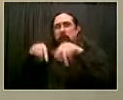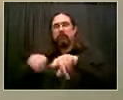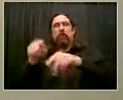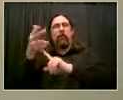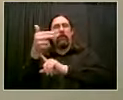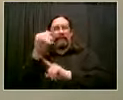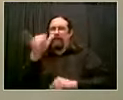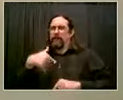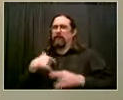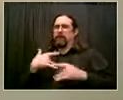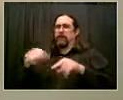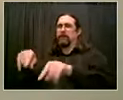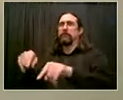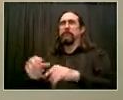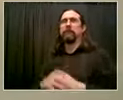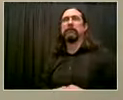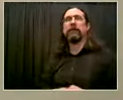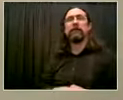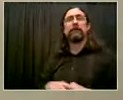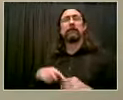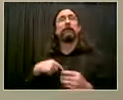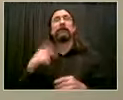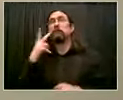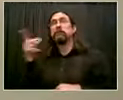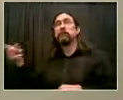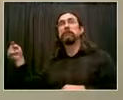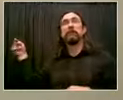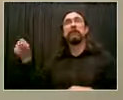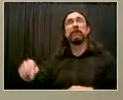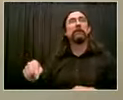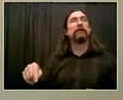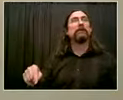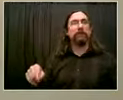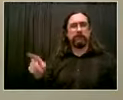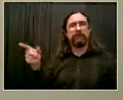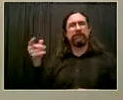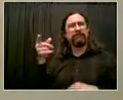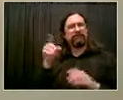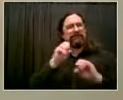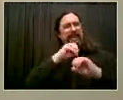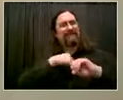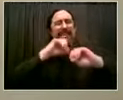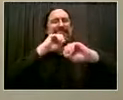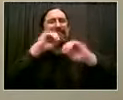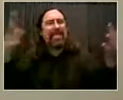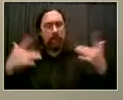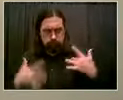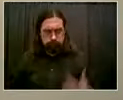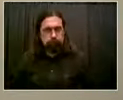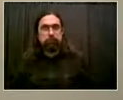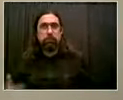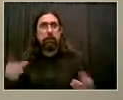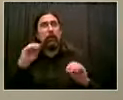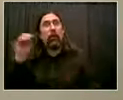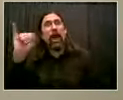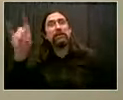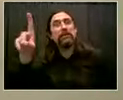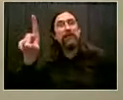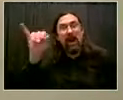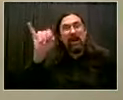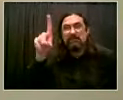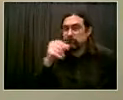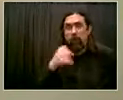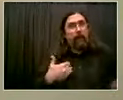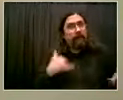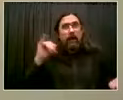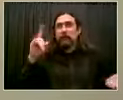around with his prison ID. And then he found a job. went through some programming. was able to find a job, address some of the trauma that